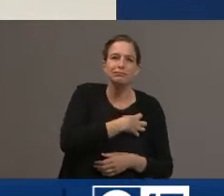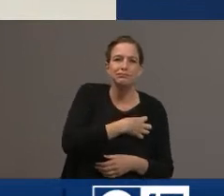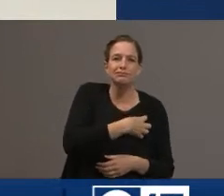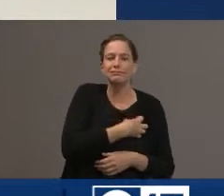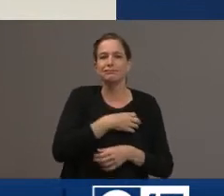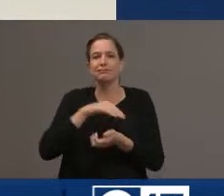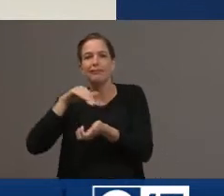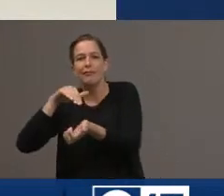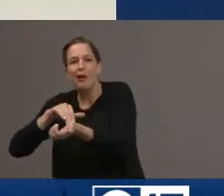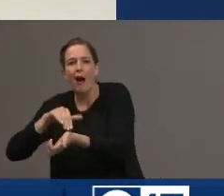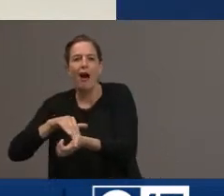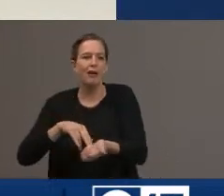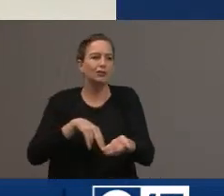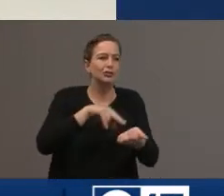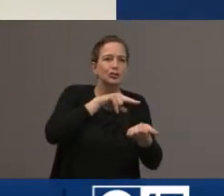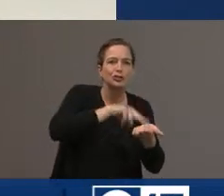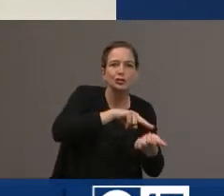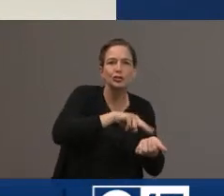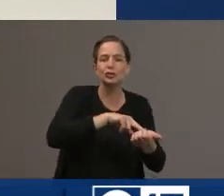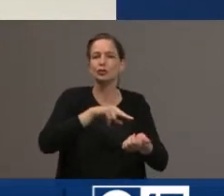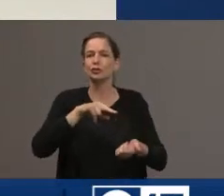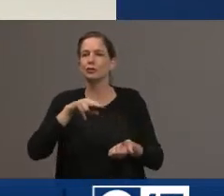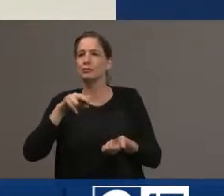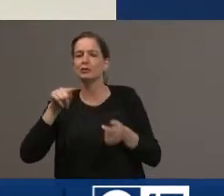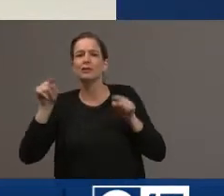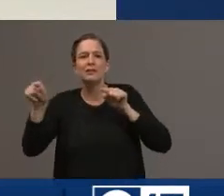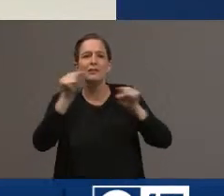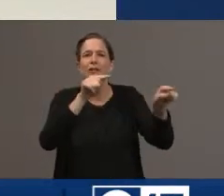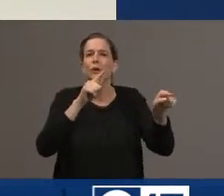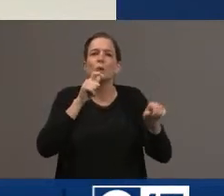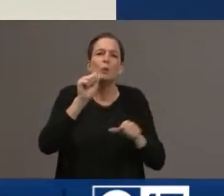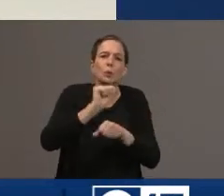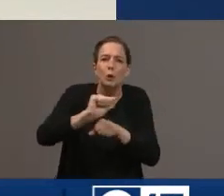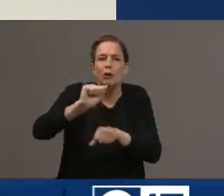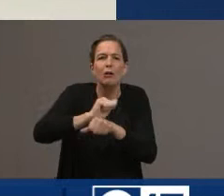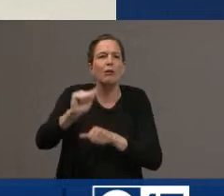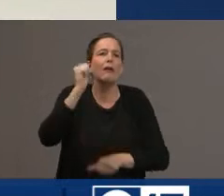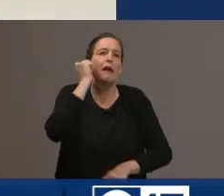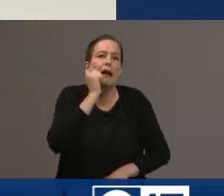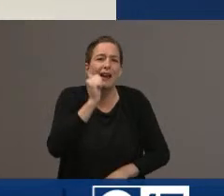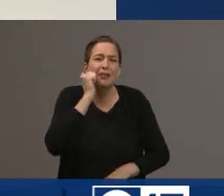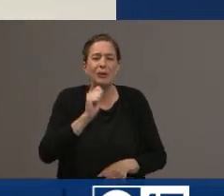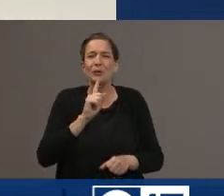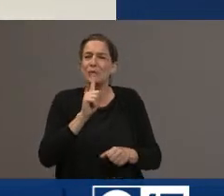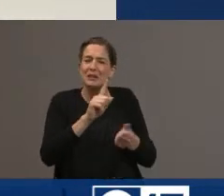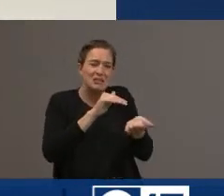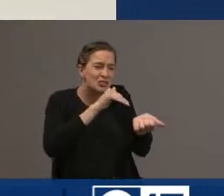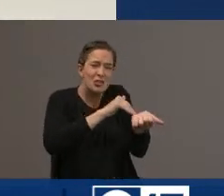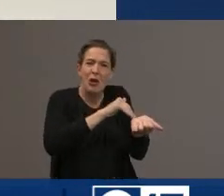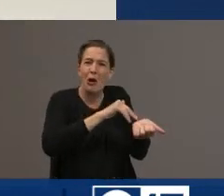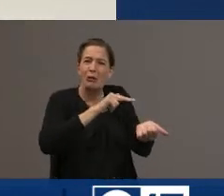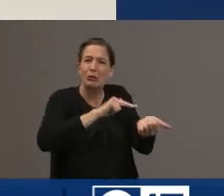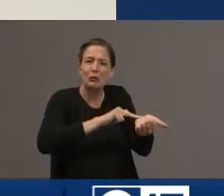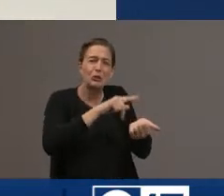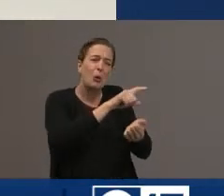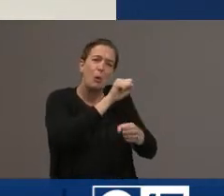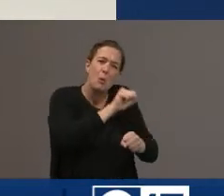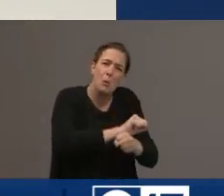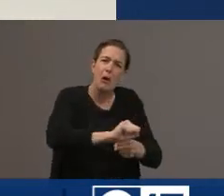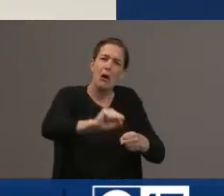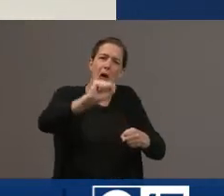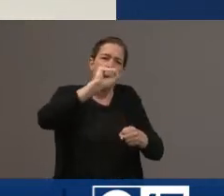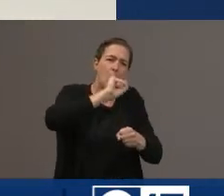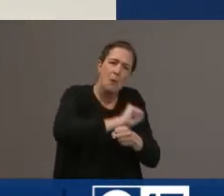and medical workers who are overworked right now. So remember, you're safer